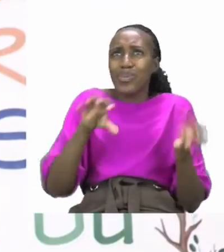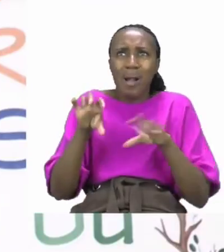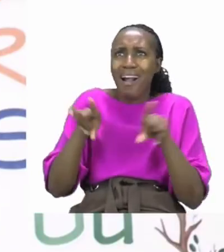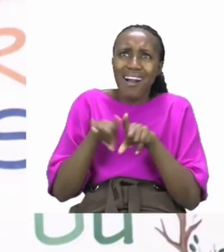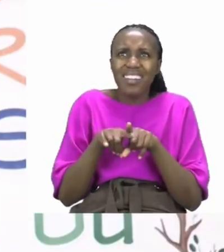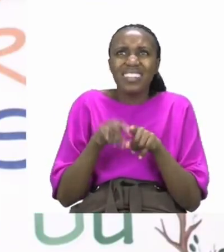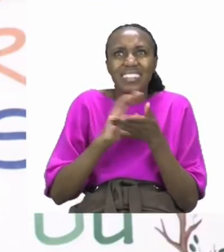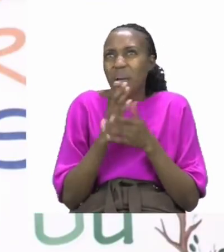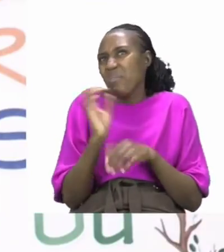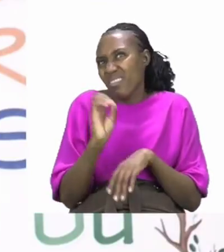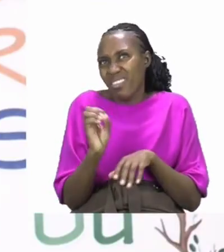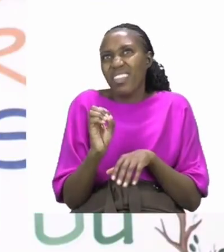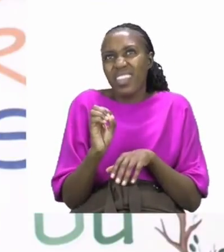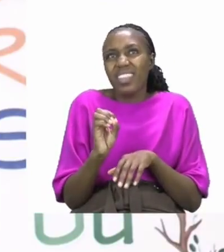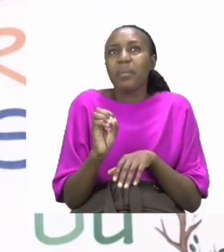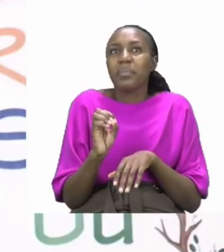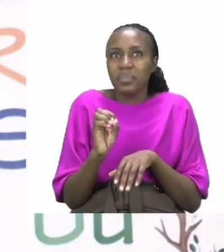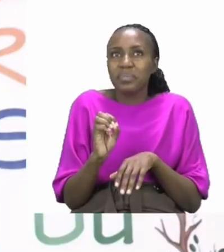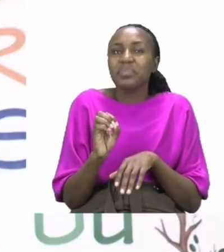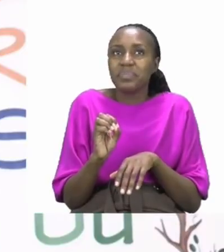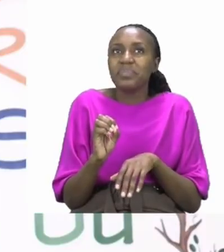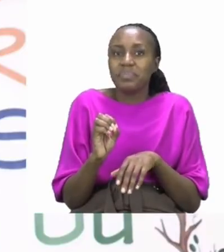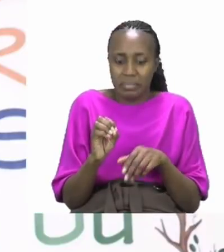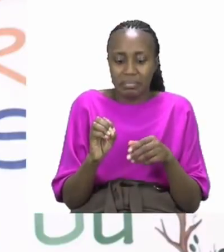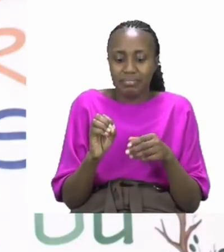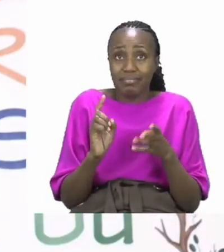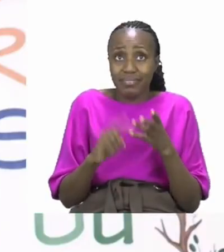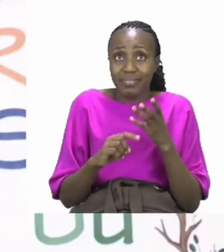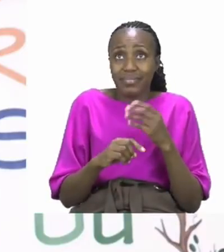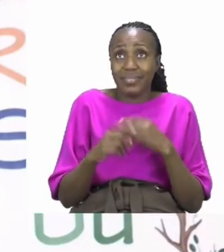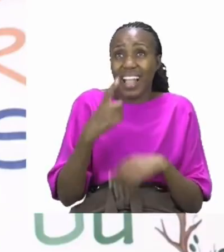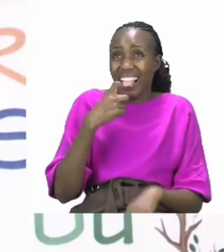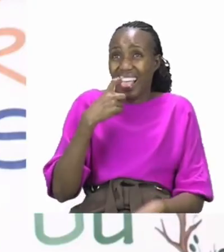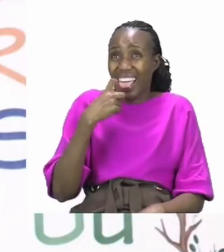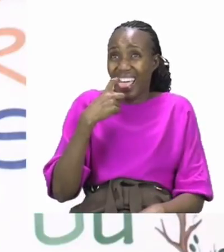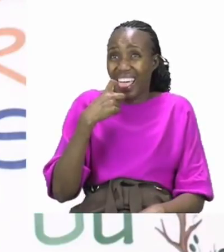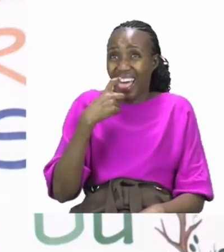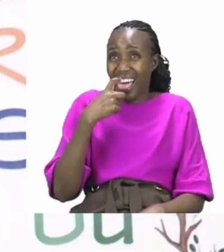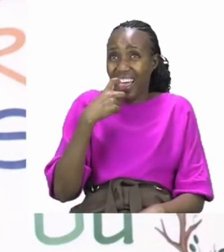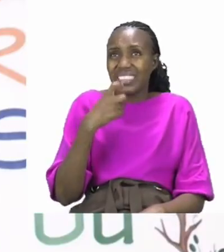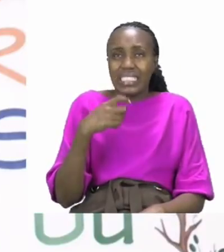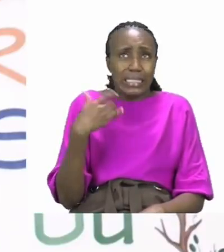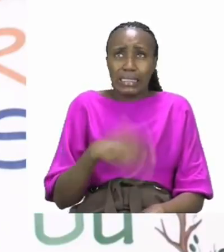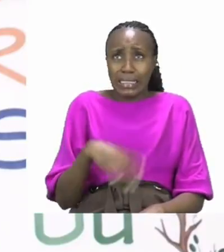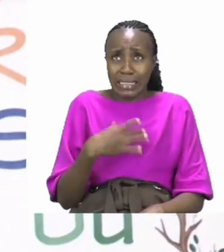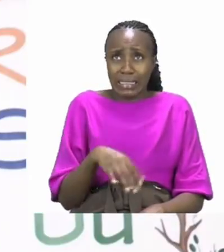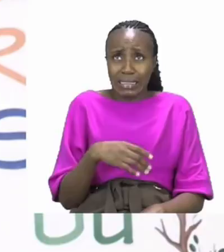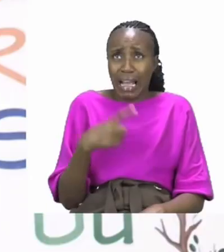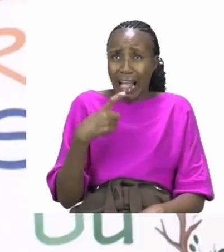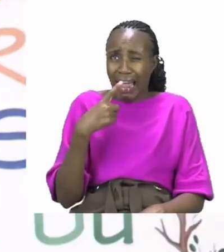your parents will show you the difference one day. Then we have chilies. Now chilies are the ones that